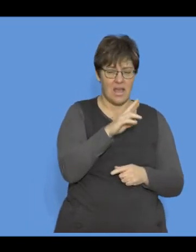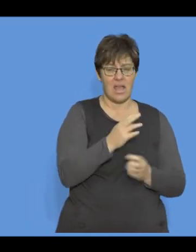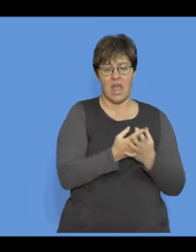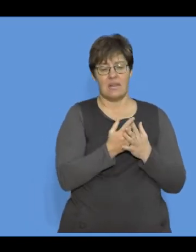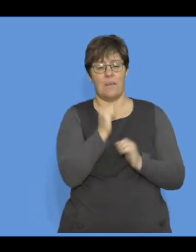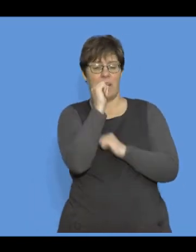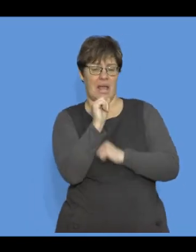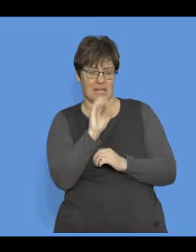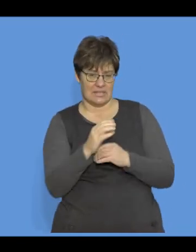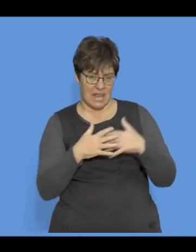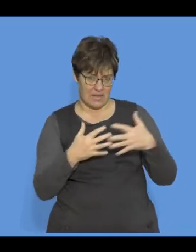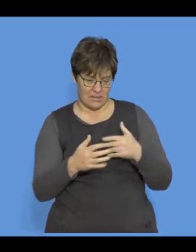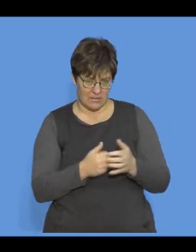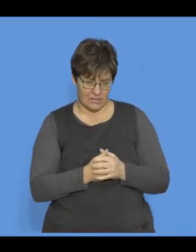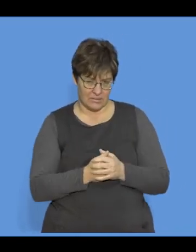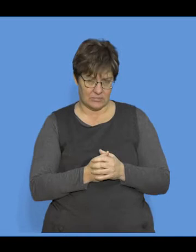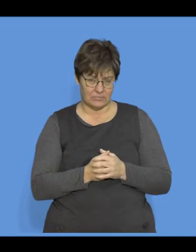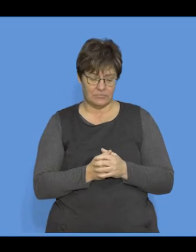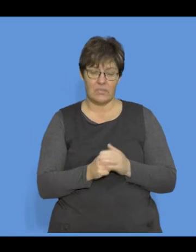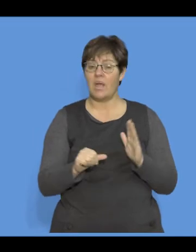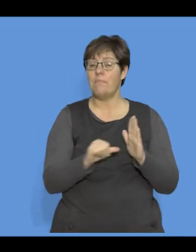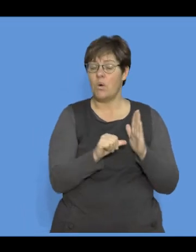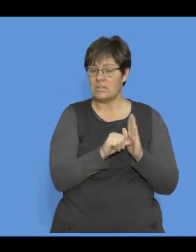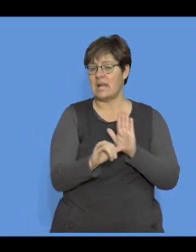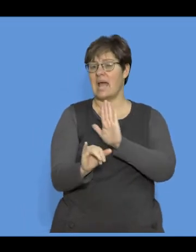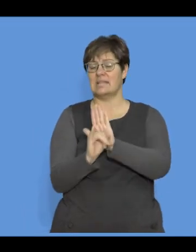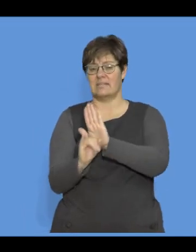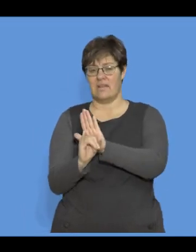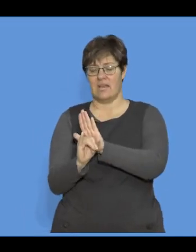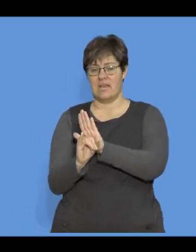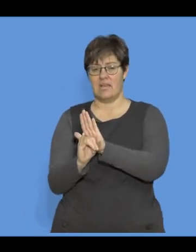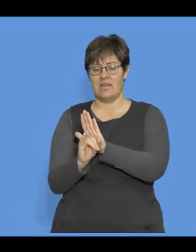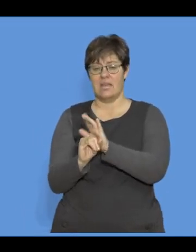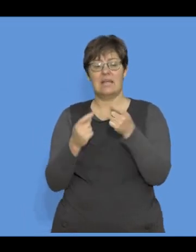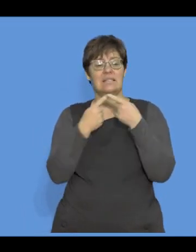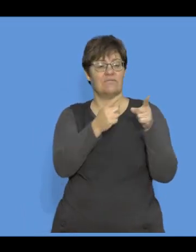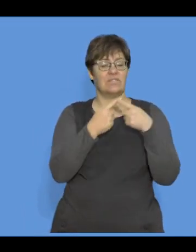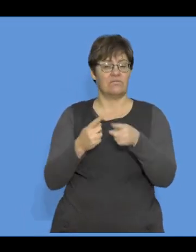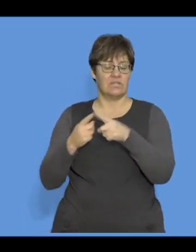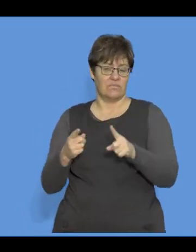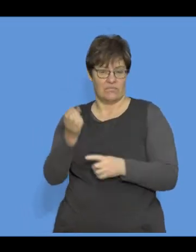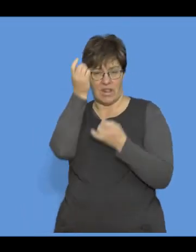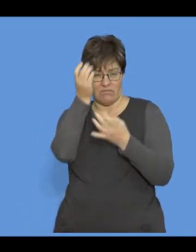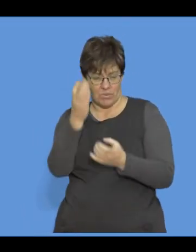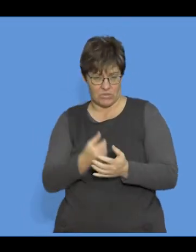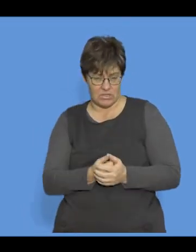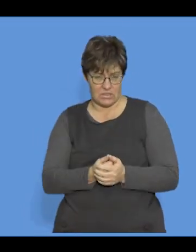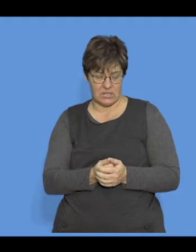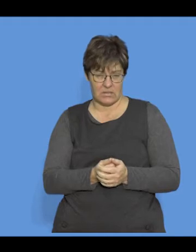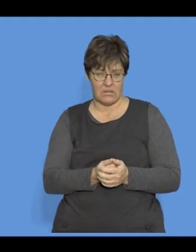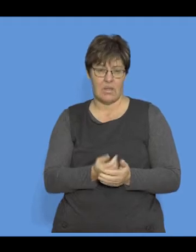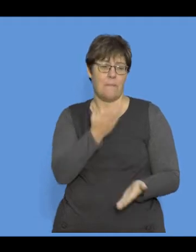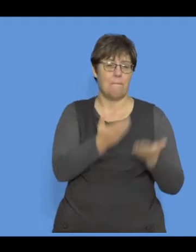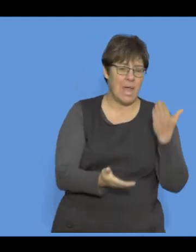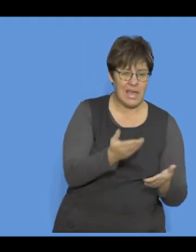mechanics. The important thing is to identify the different given information. We've got the mass, we've